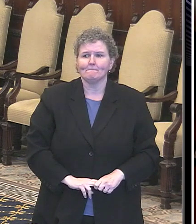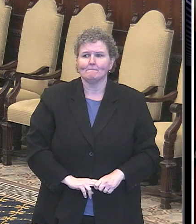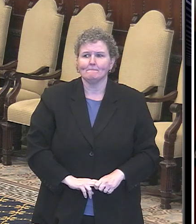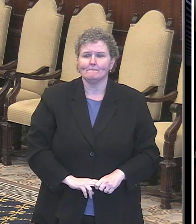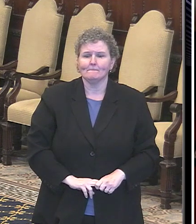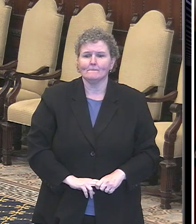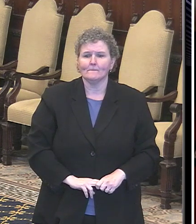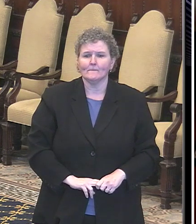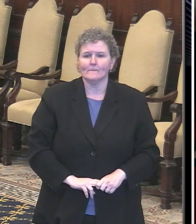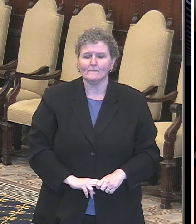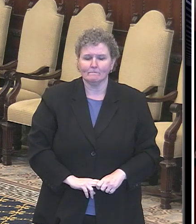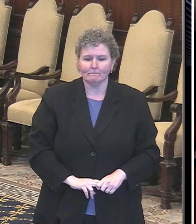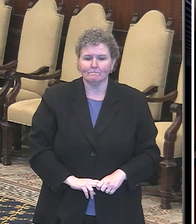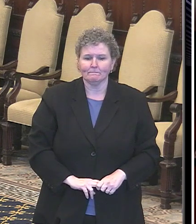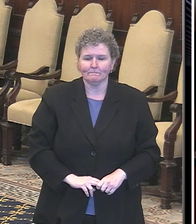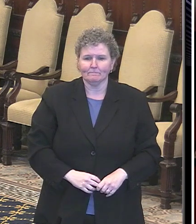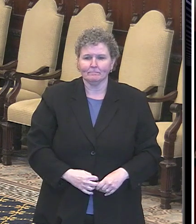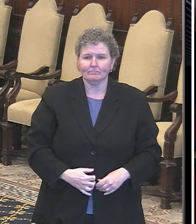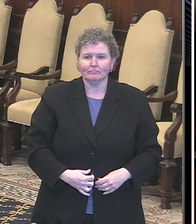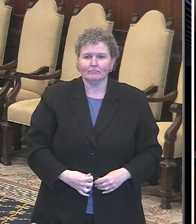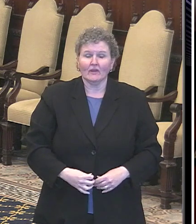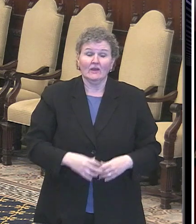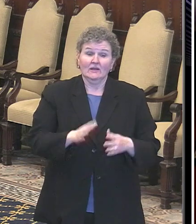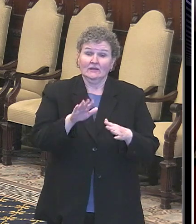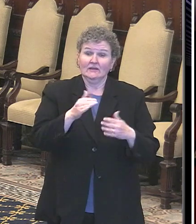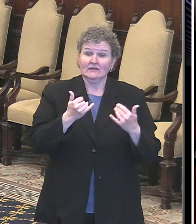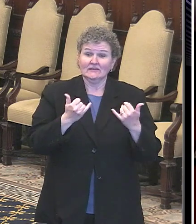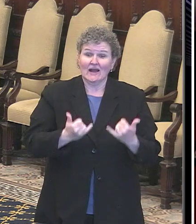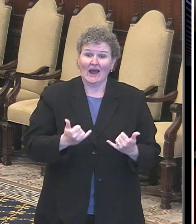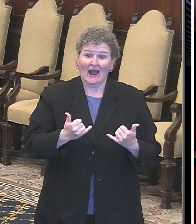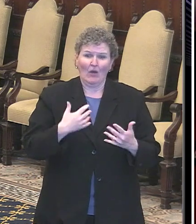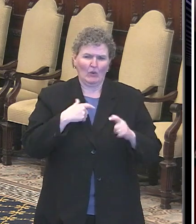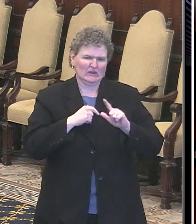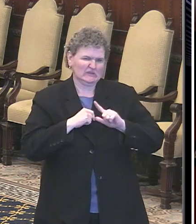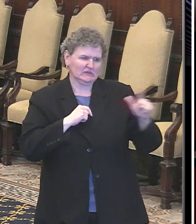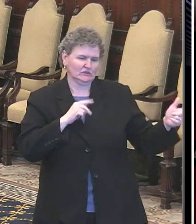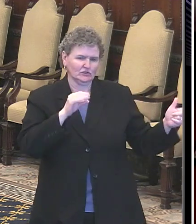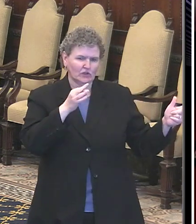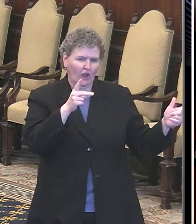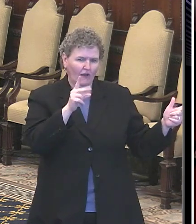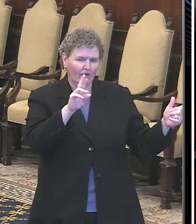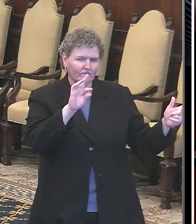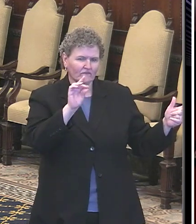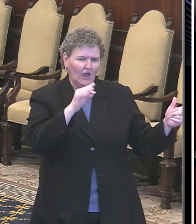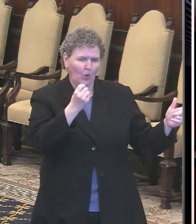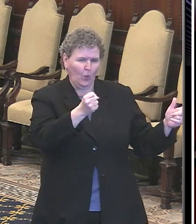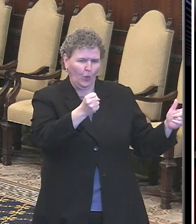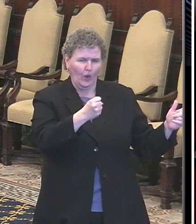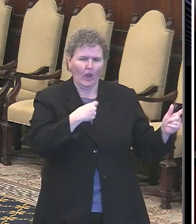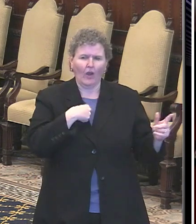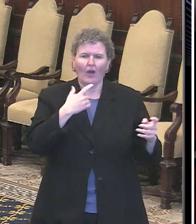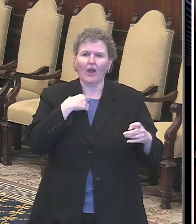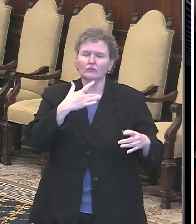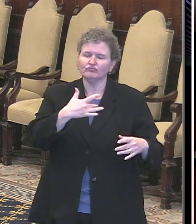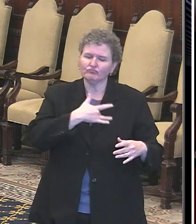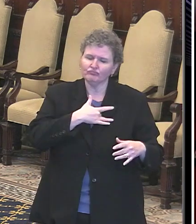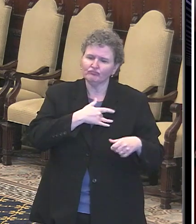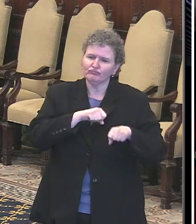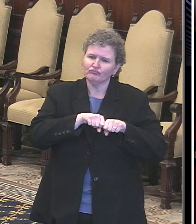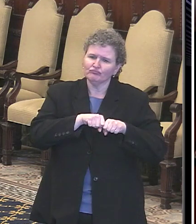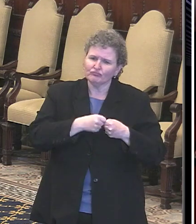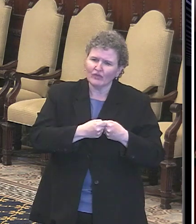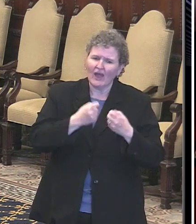phila.gov/water bill help. Now, before I turn it over to Dr. Farley, I want to acknowledge another unfortunate milestone in our battle